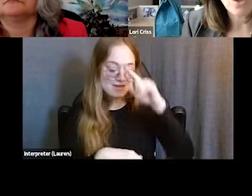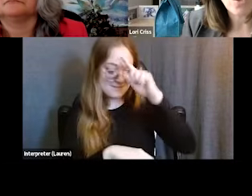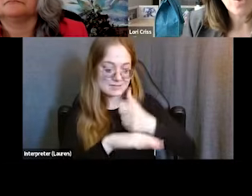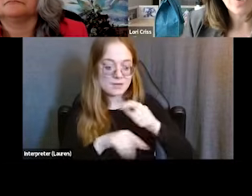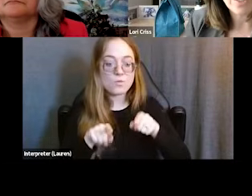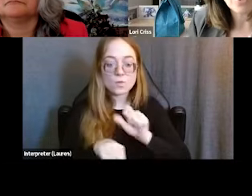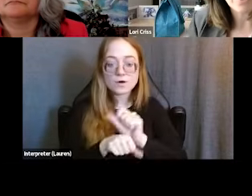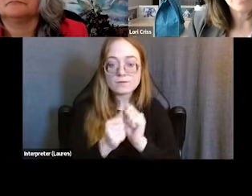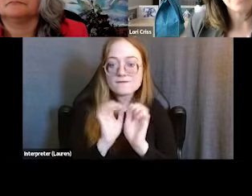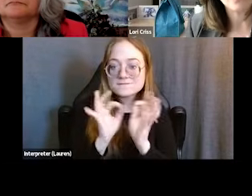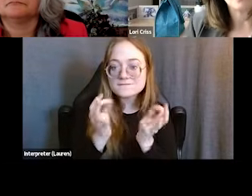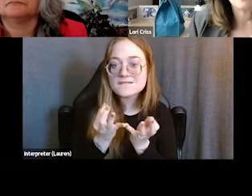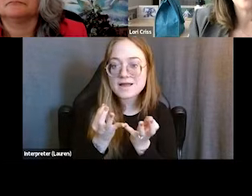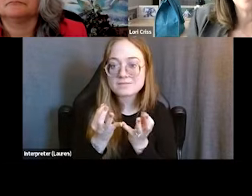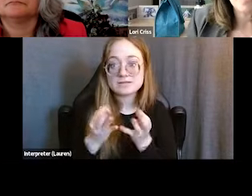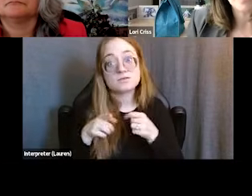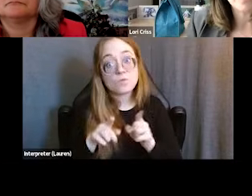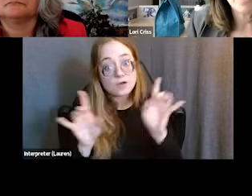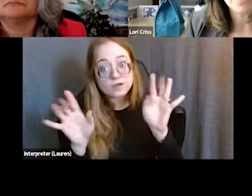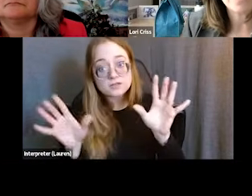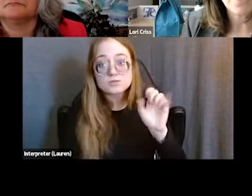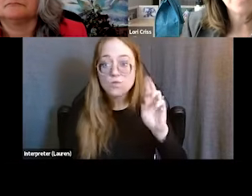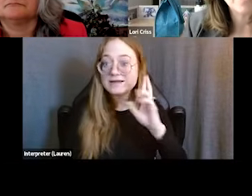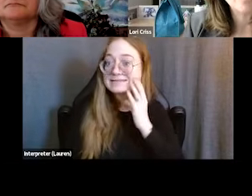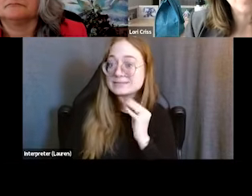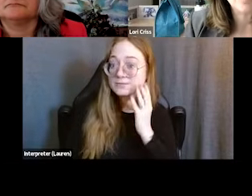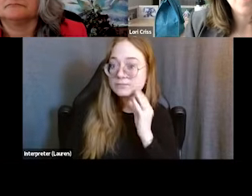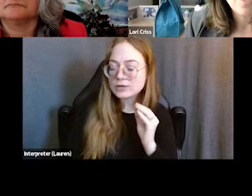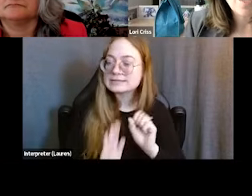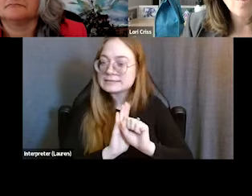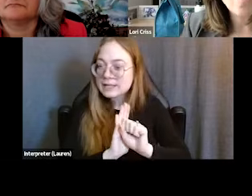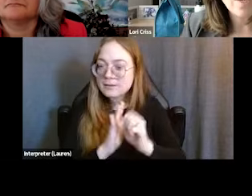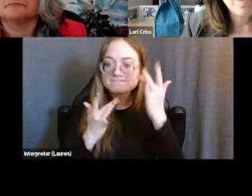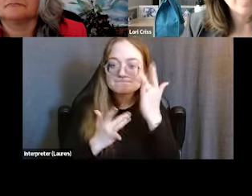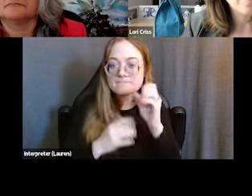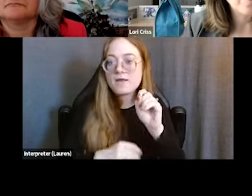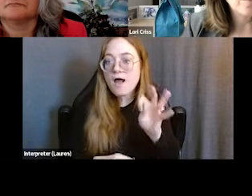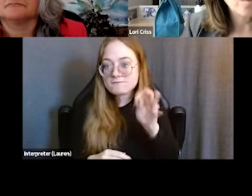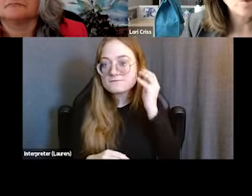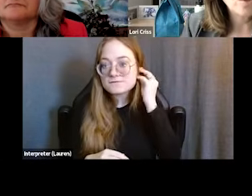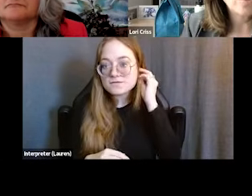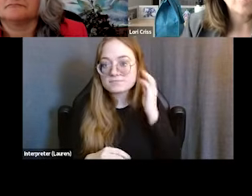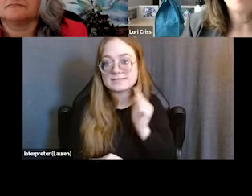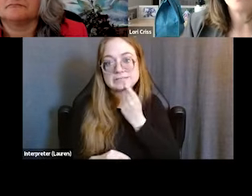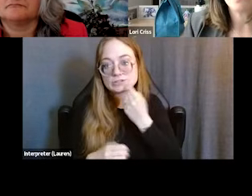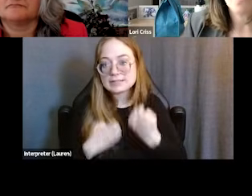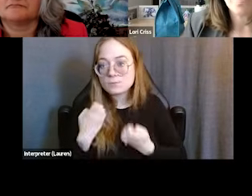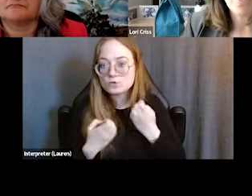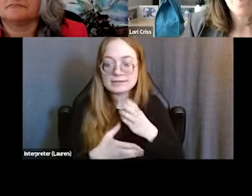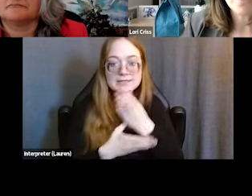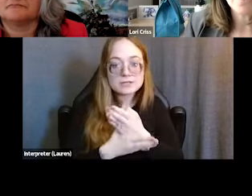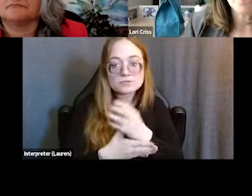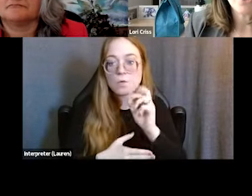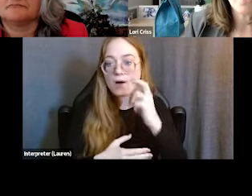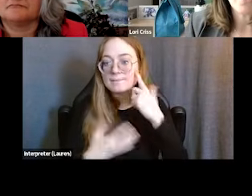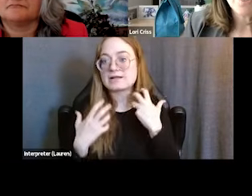families and youth who are in crisis or who are experiencing the signs and symptoms of a serious emotional disturbance or a